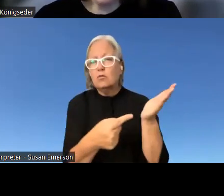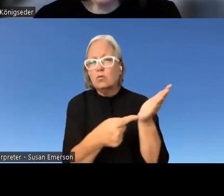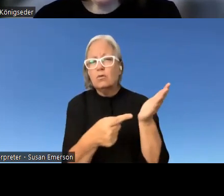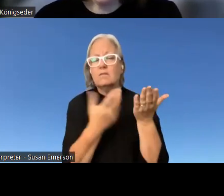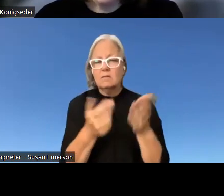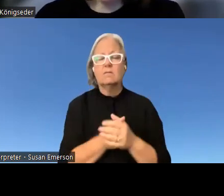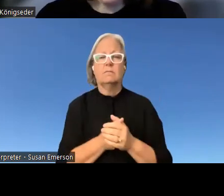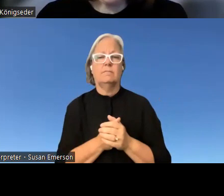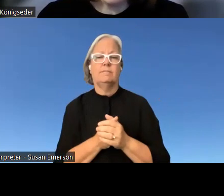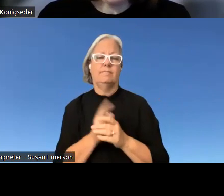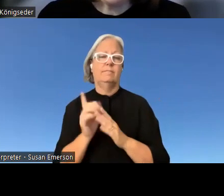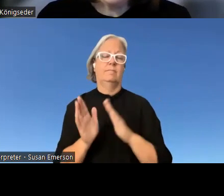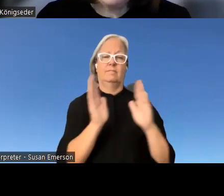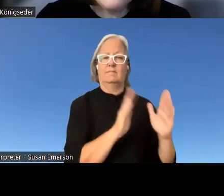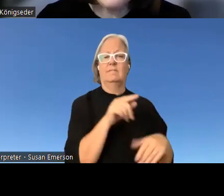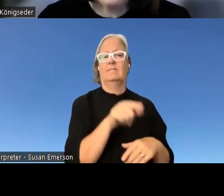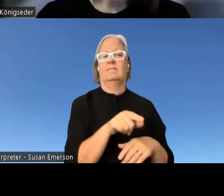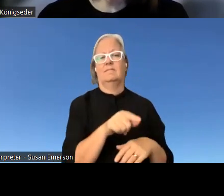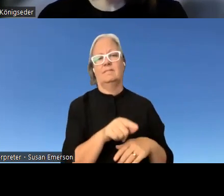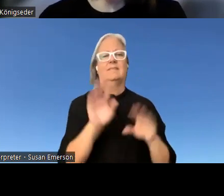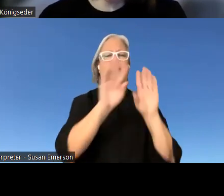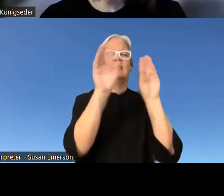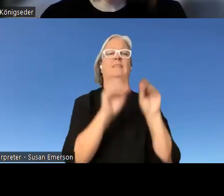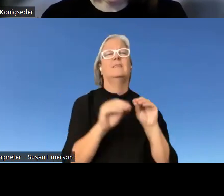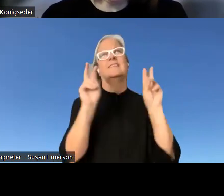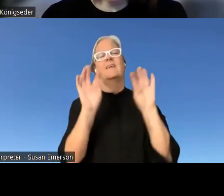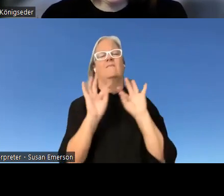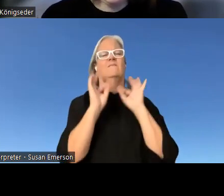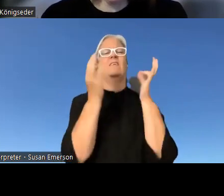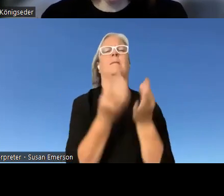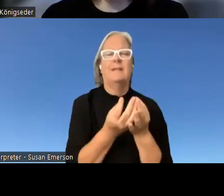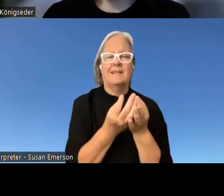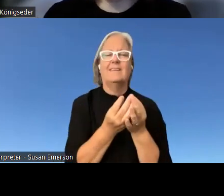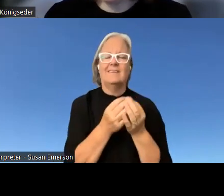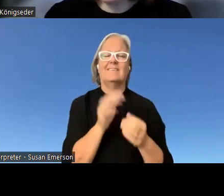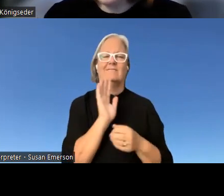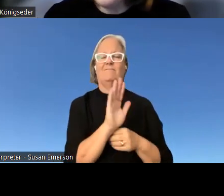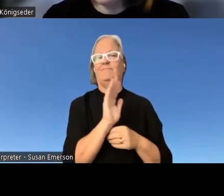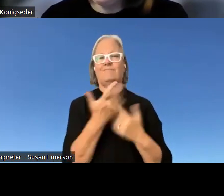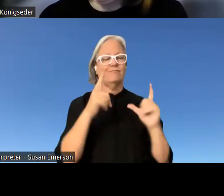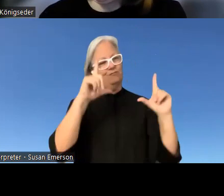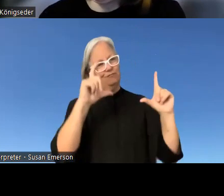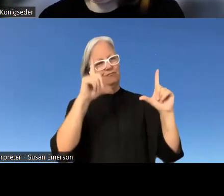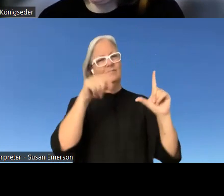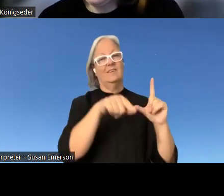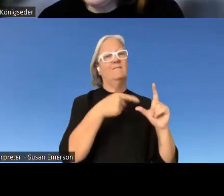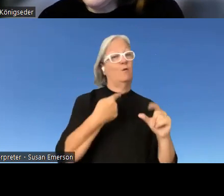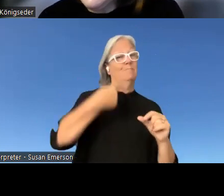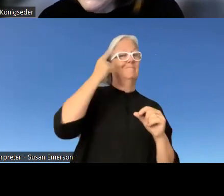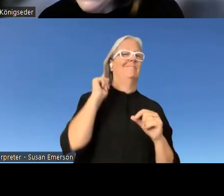there's what we call the Zero Project family picture. It's the picture with all awardees from last year.